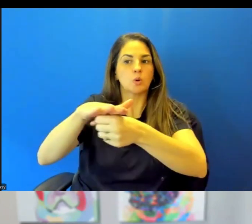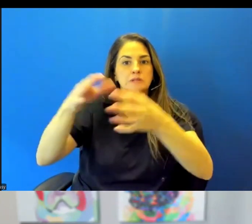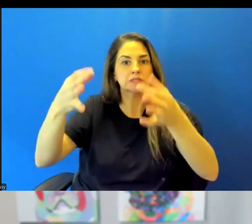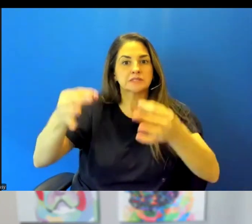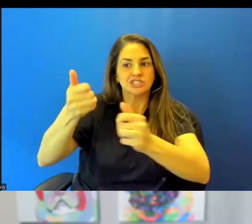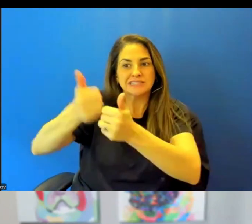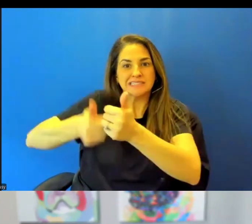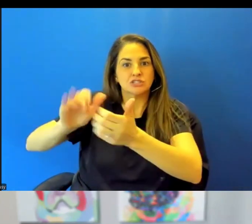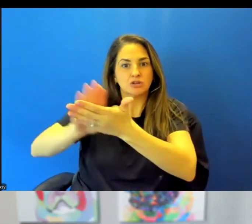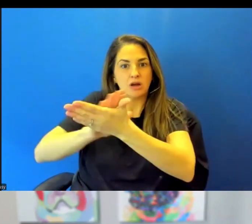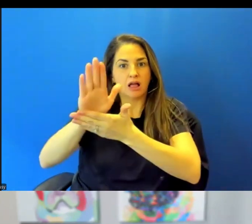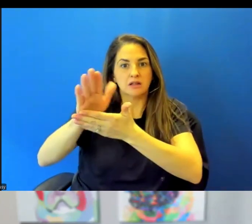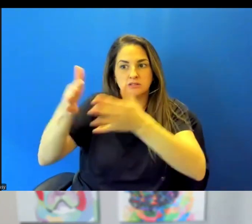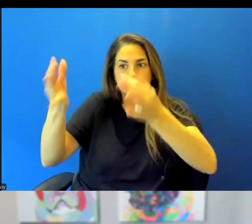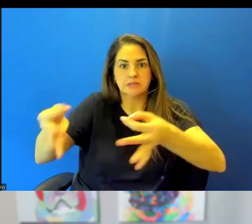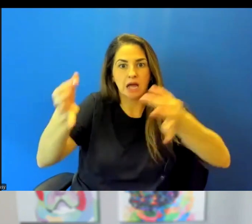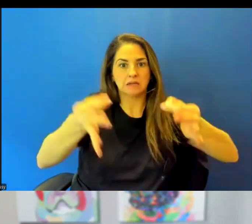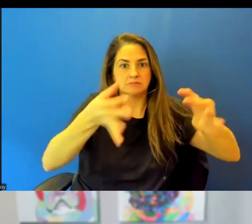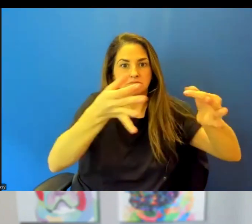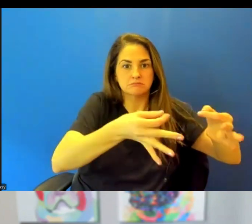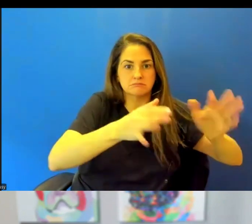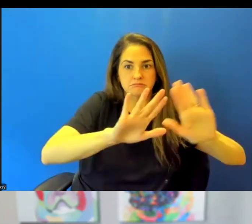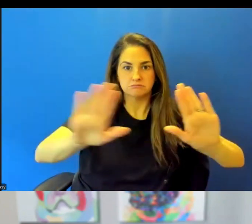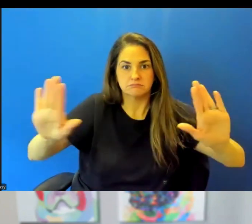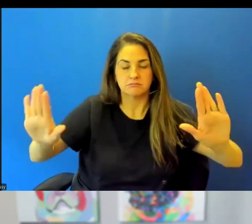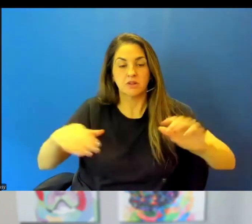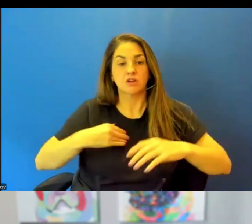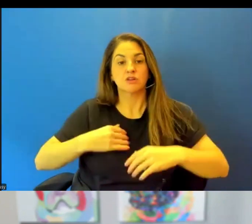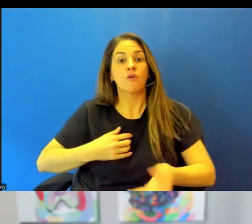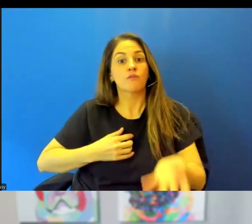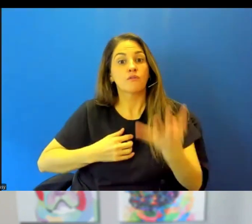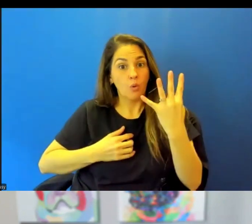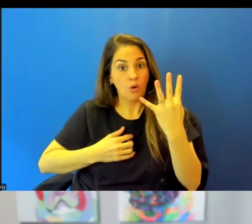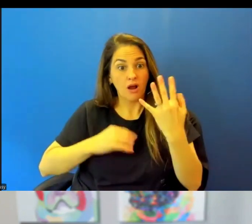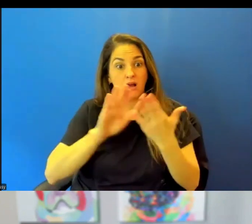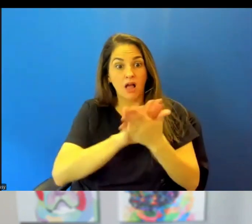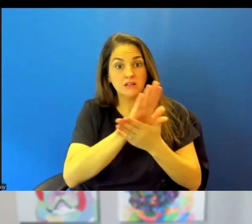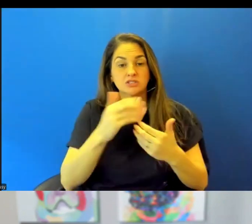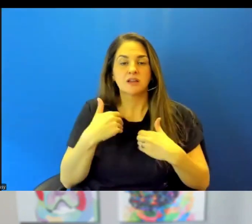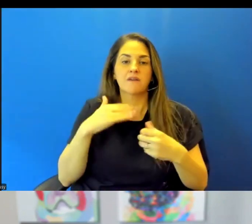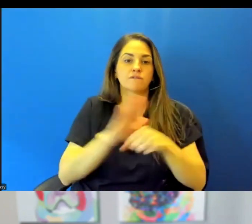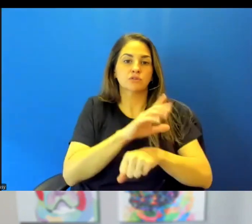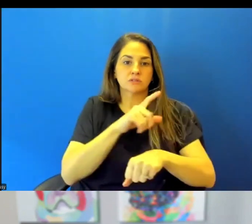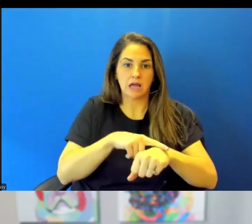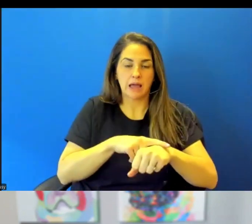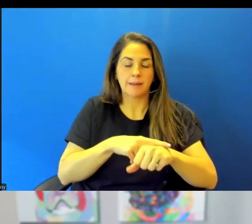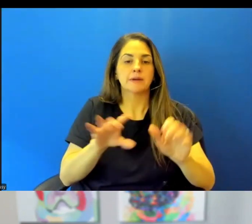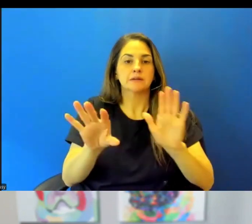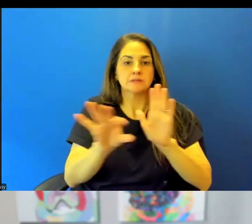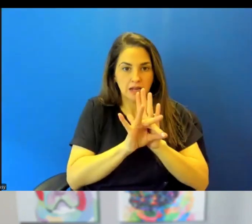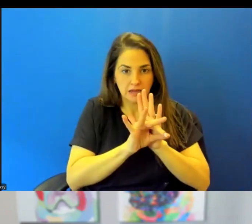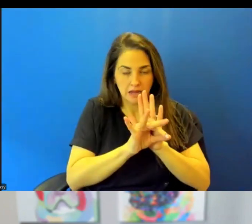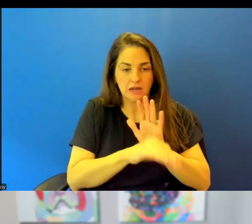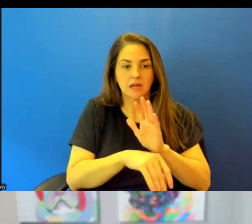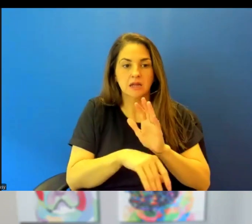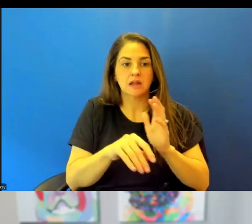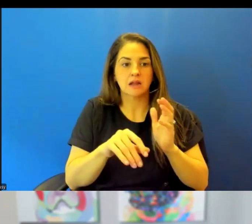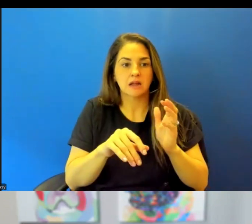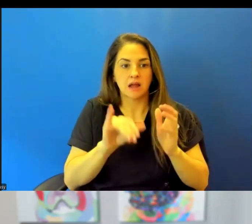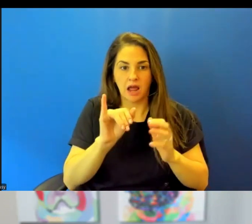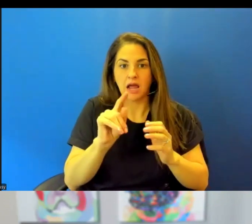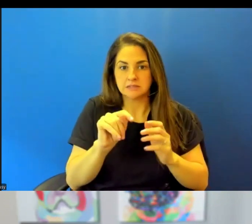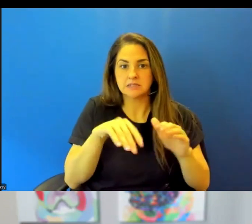college. So four of our colleges have full-time dedicated